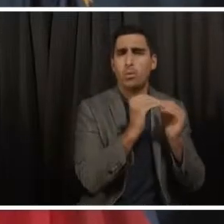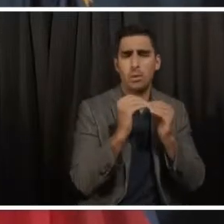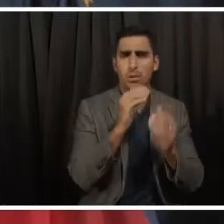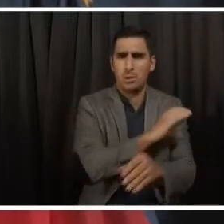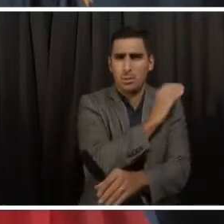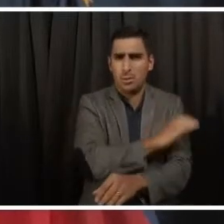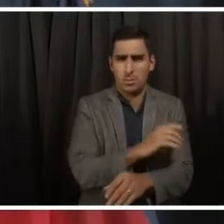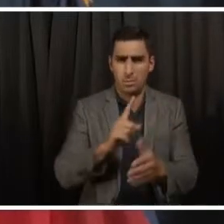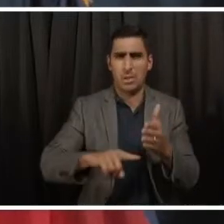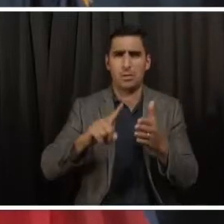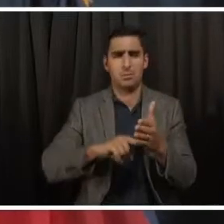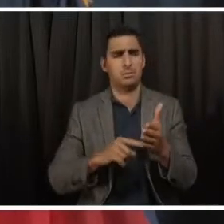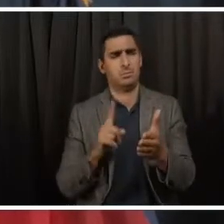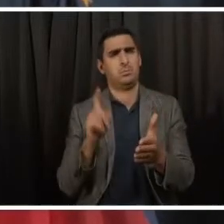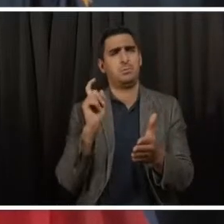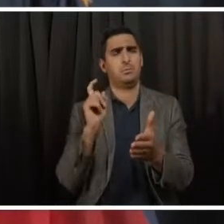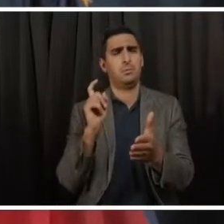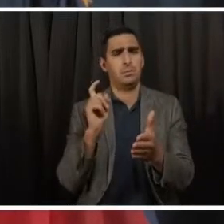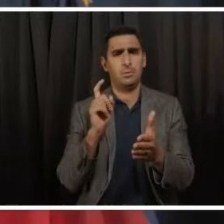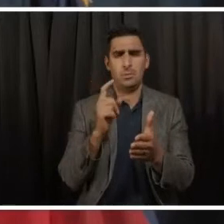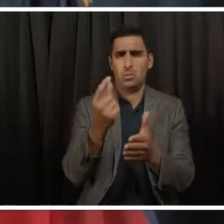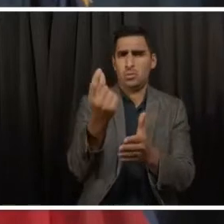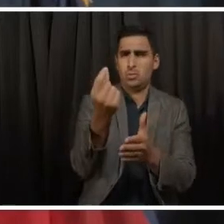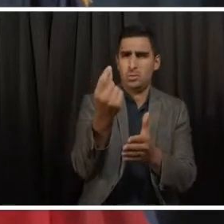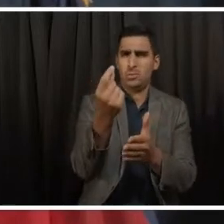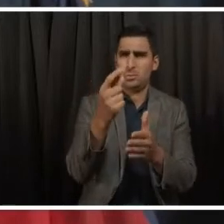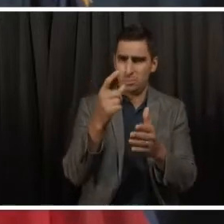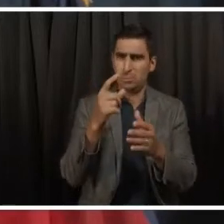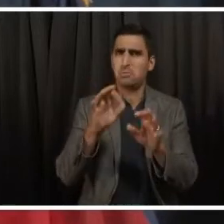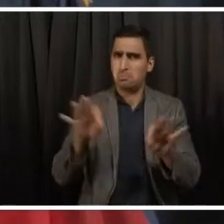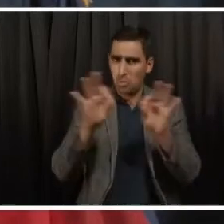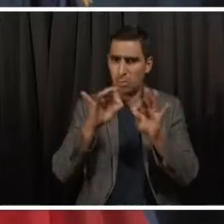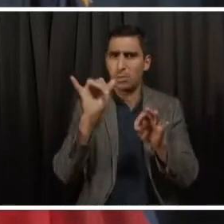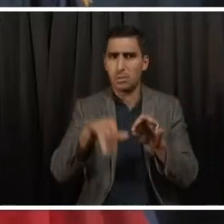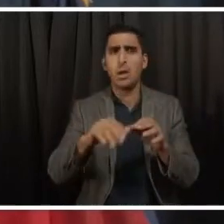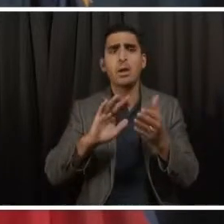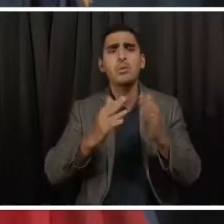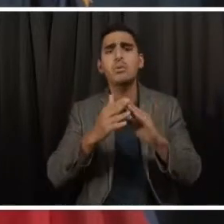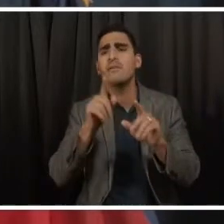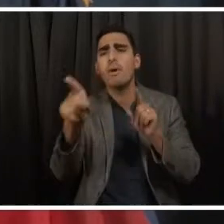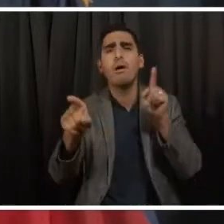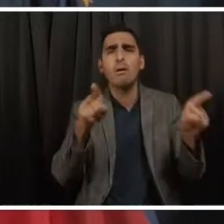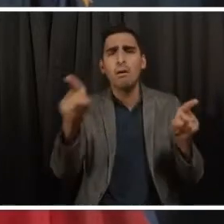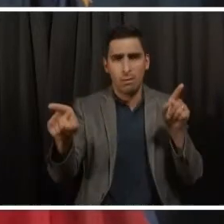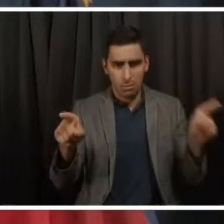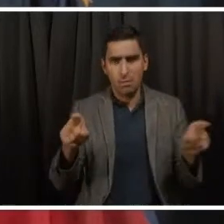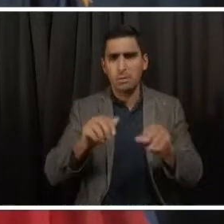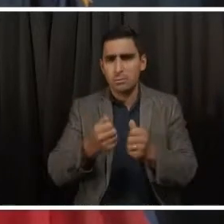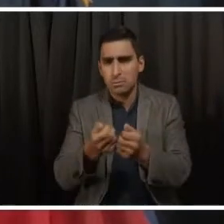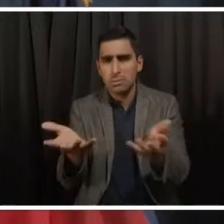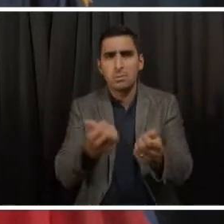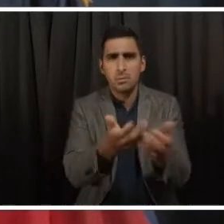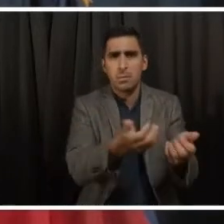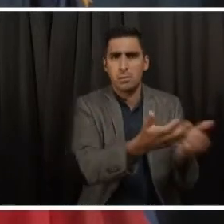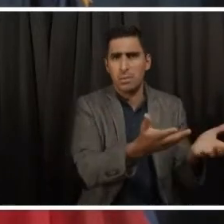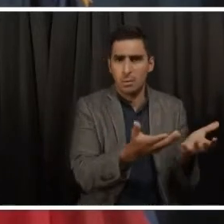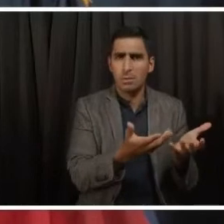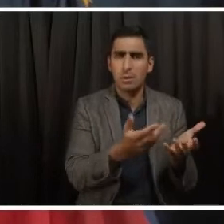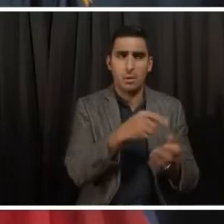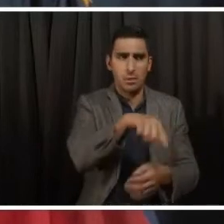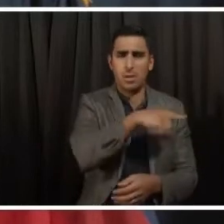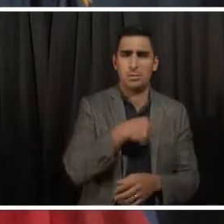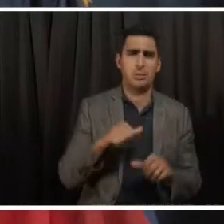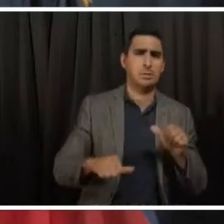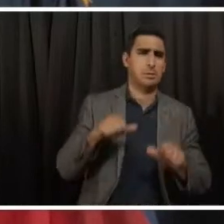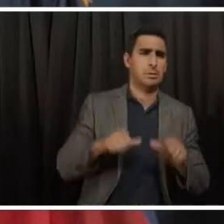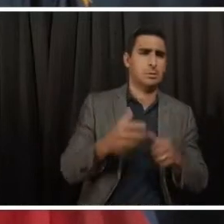are you doing to ensure that this vaccine is getting in the arms of these underserved communities that actually need it and may have trust issues with it? Yeah, and